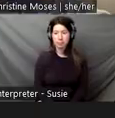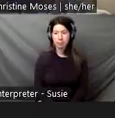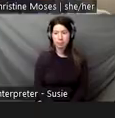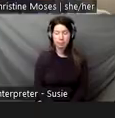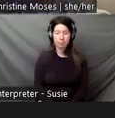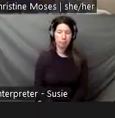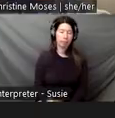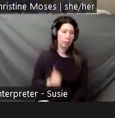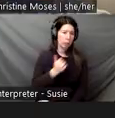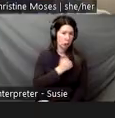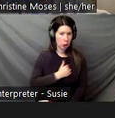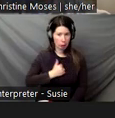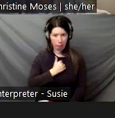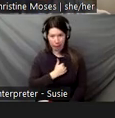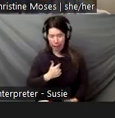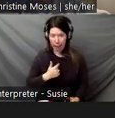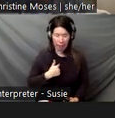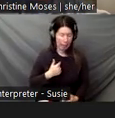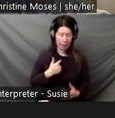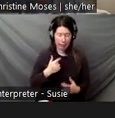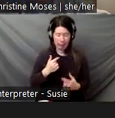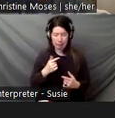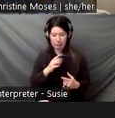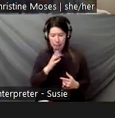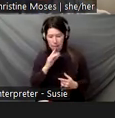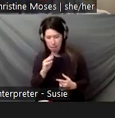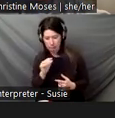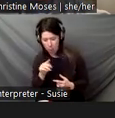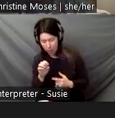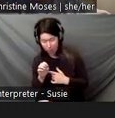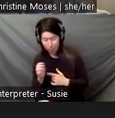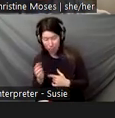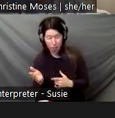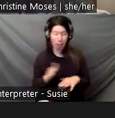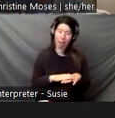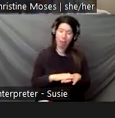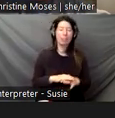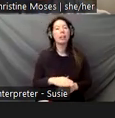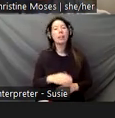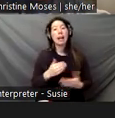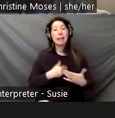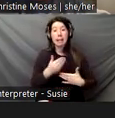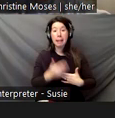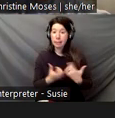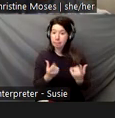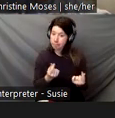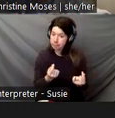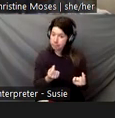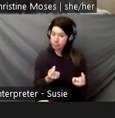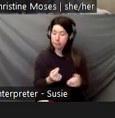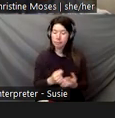Apologies, was not, was still muted. So for next steps, as